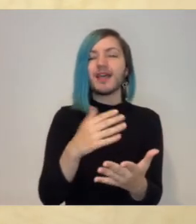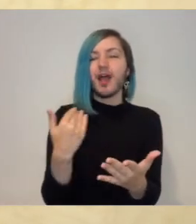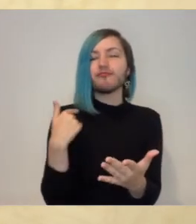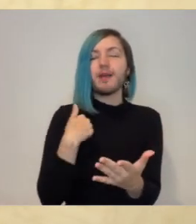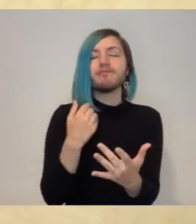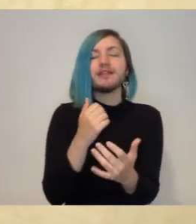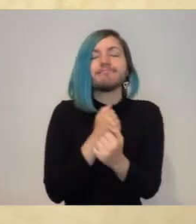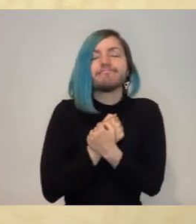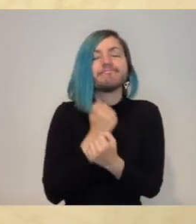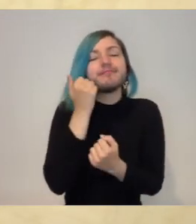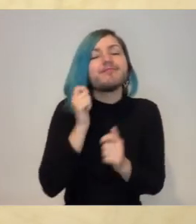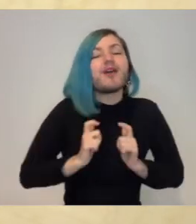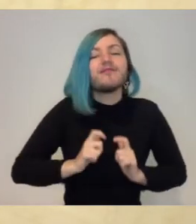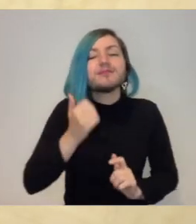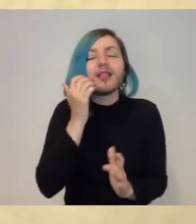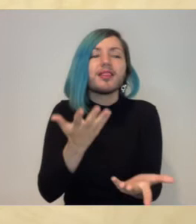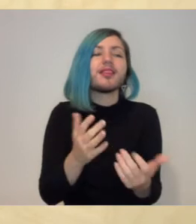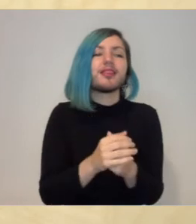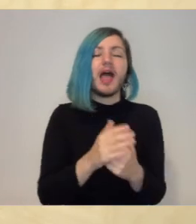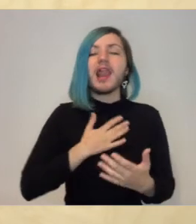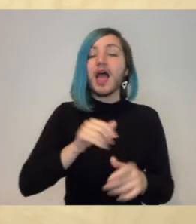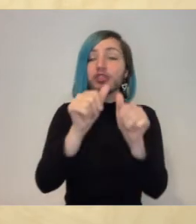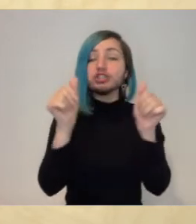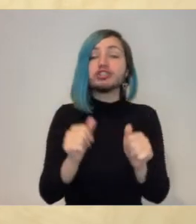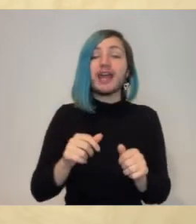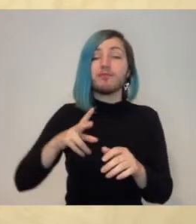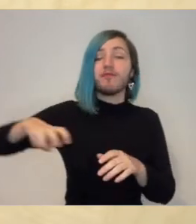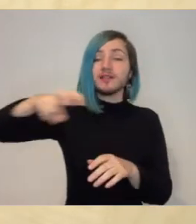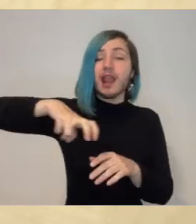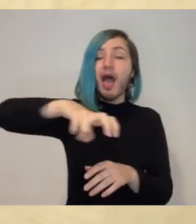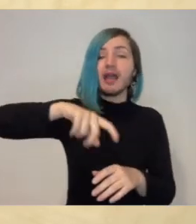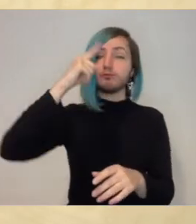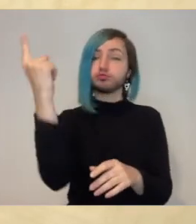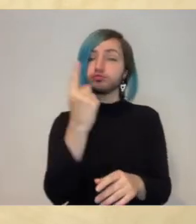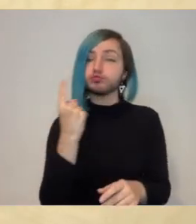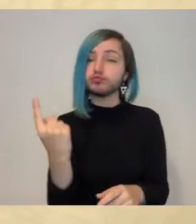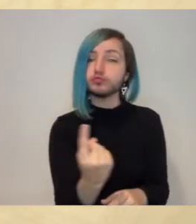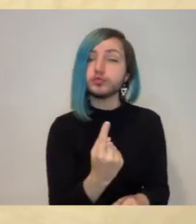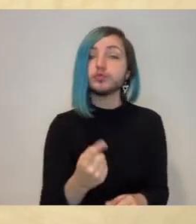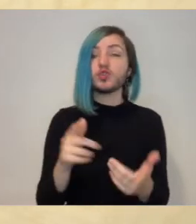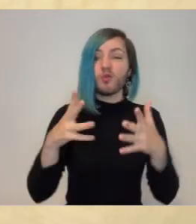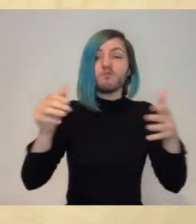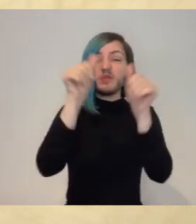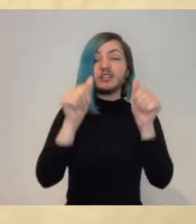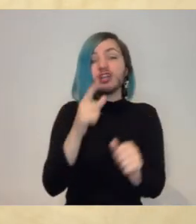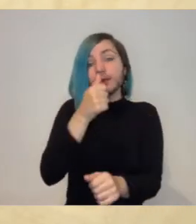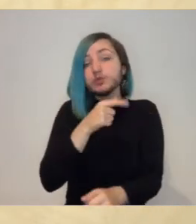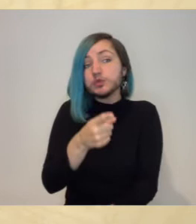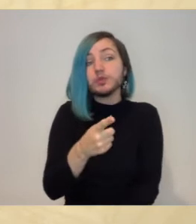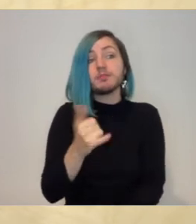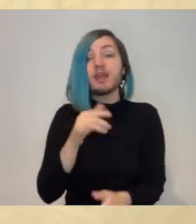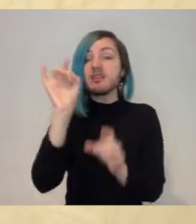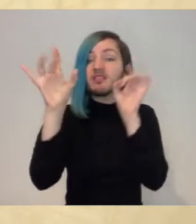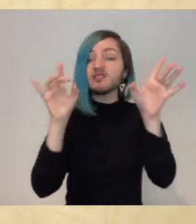across. I really like the shape of this big spiral of the slide, so maybe that's a big shape to focus on, and maybe